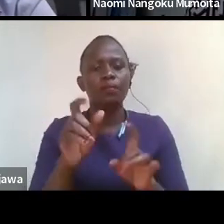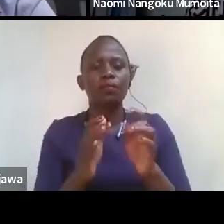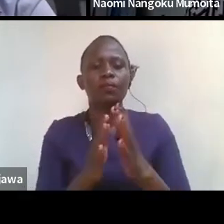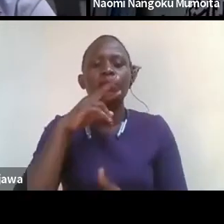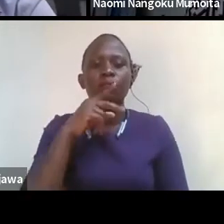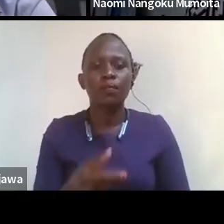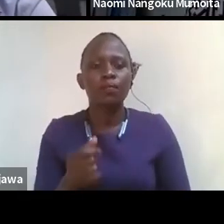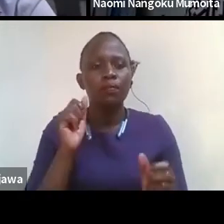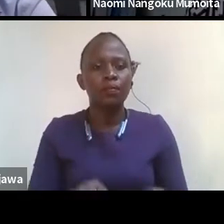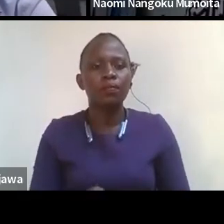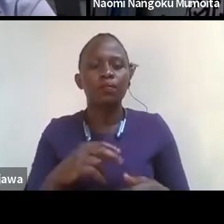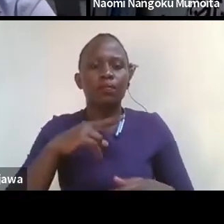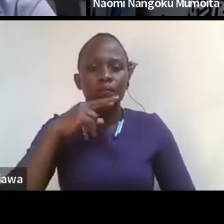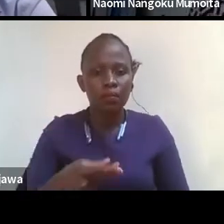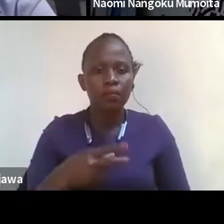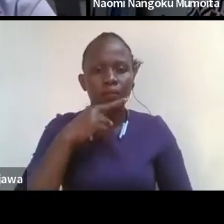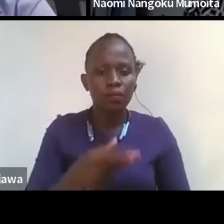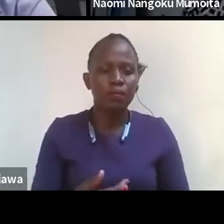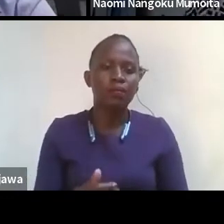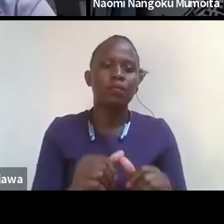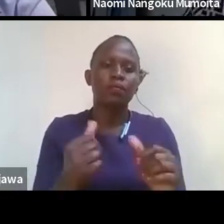be able to respond in real time.